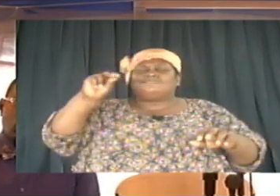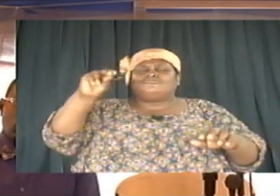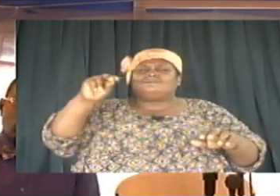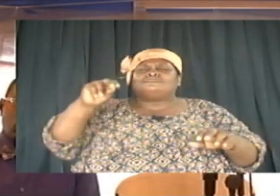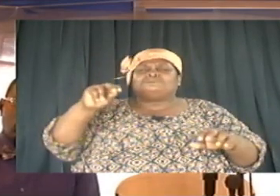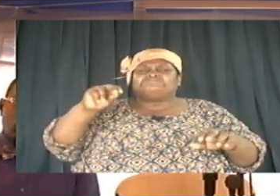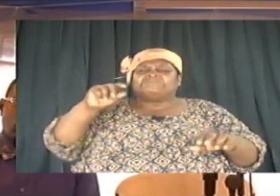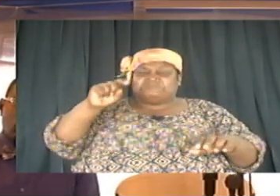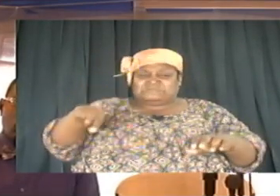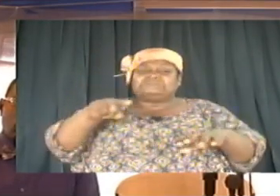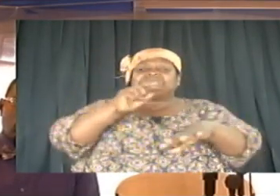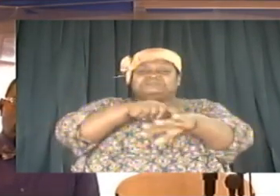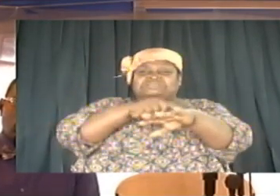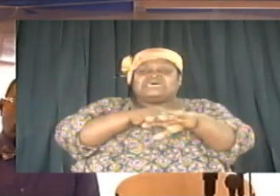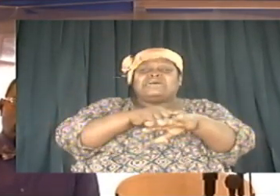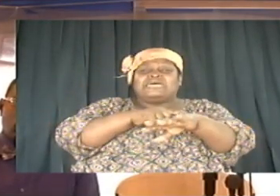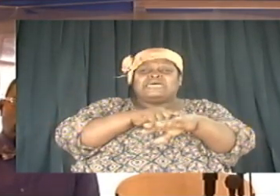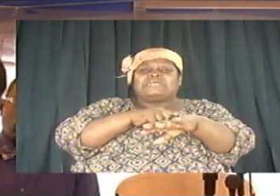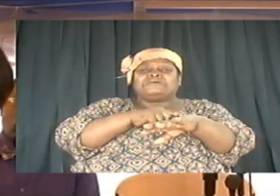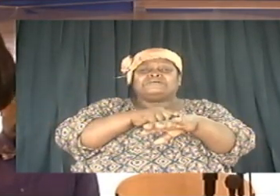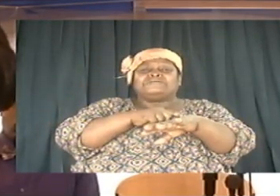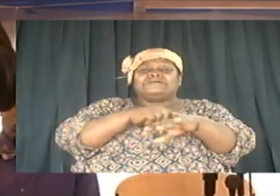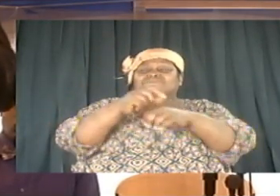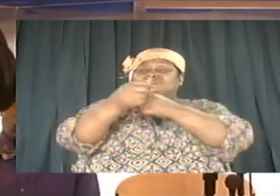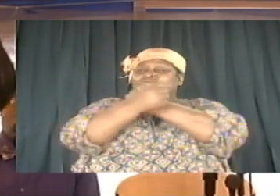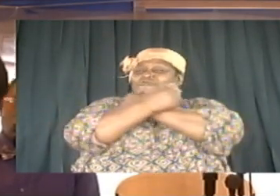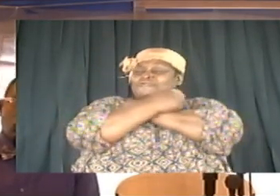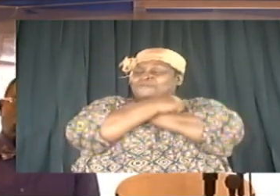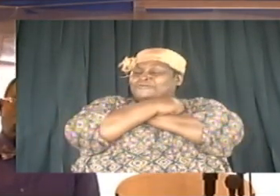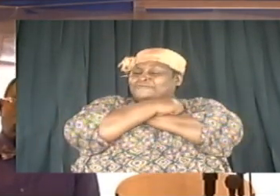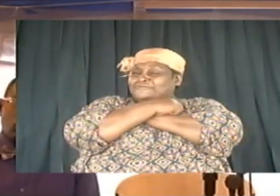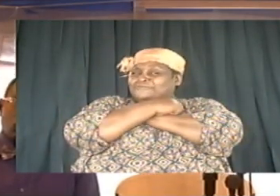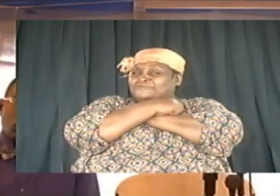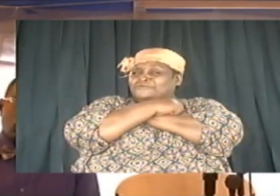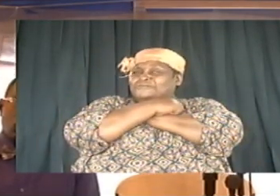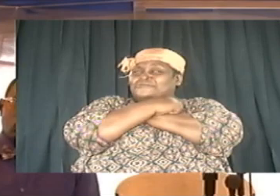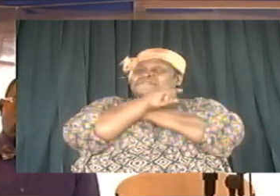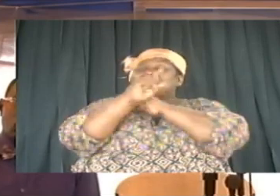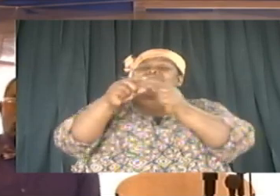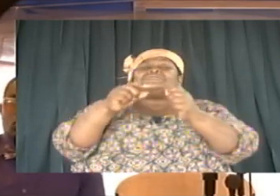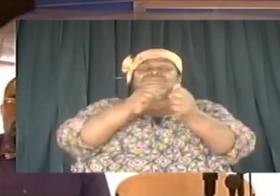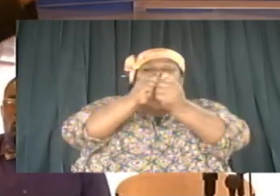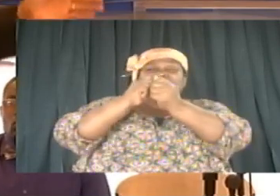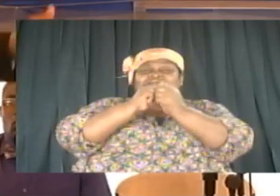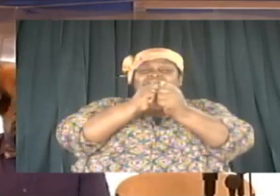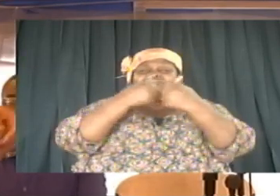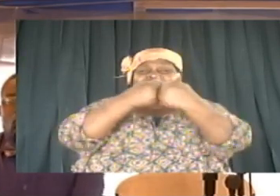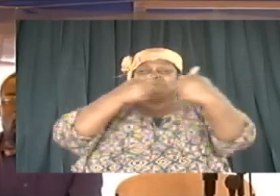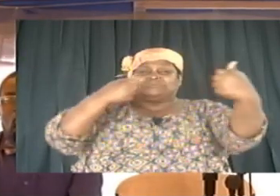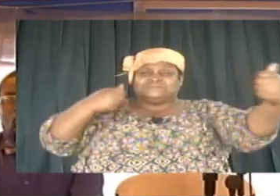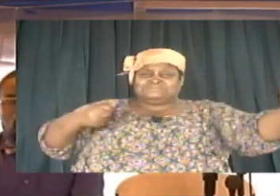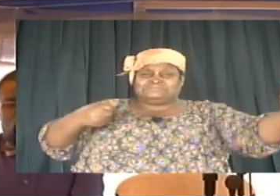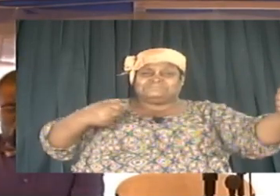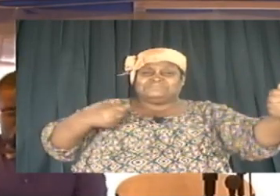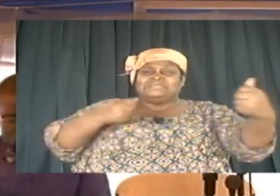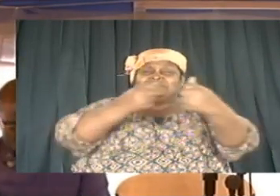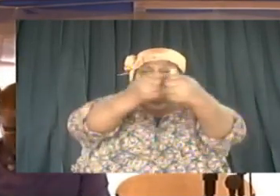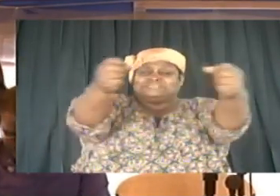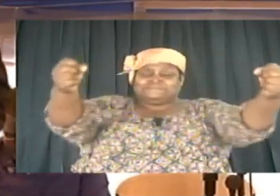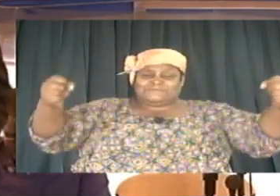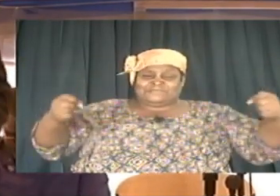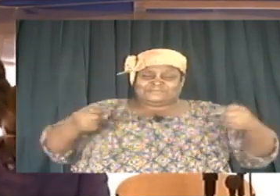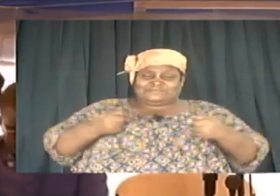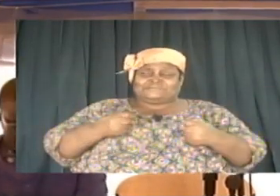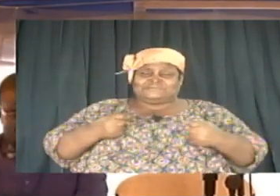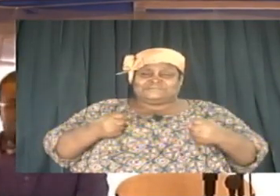cherish, because we are going to together in our separate spaces.